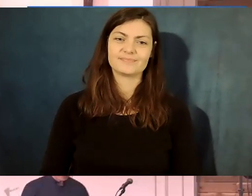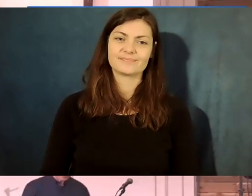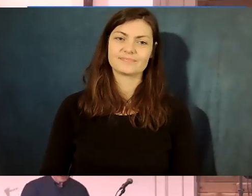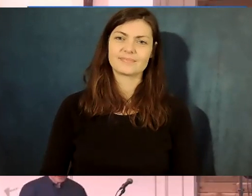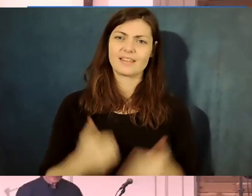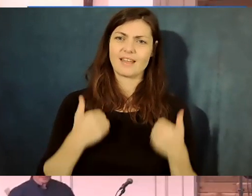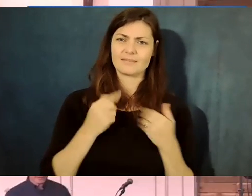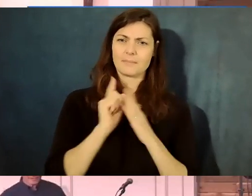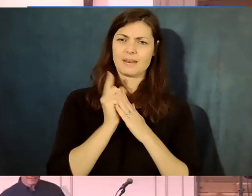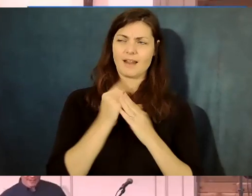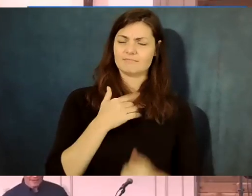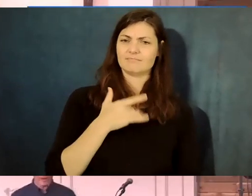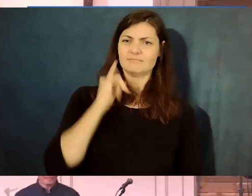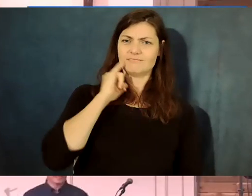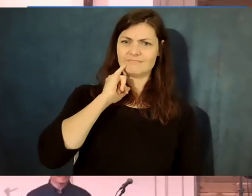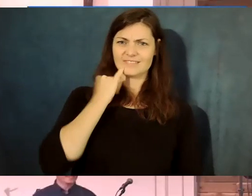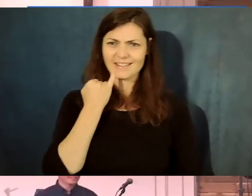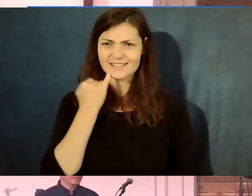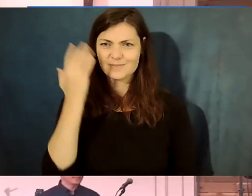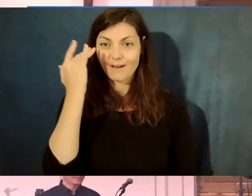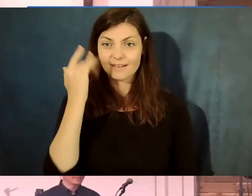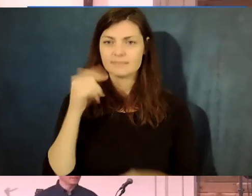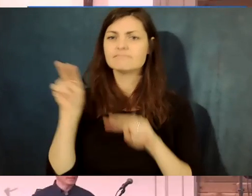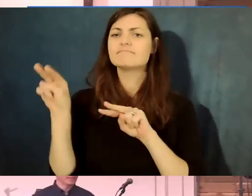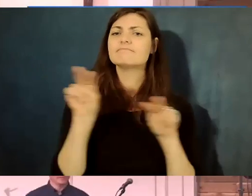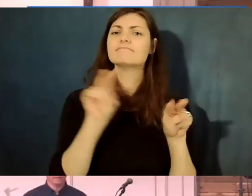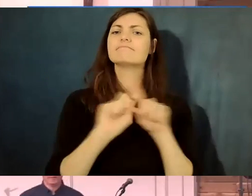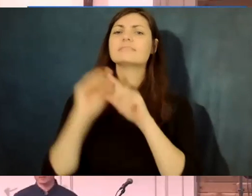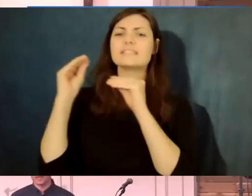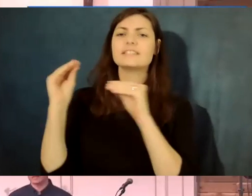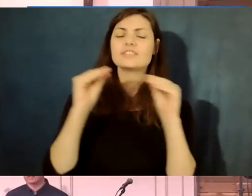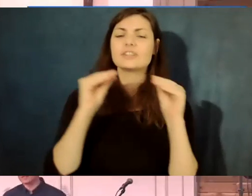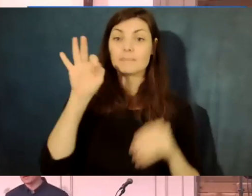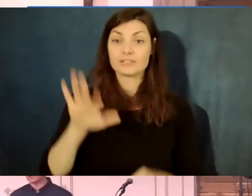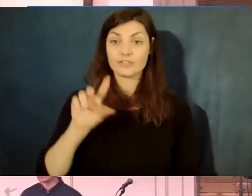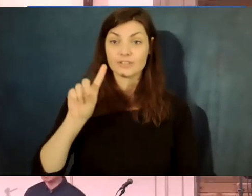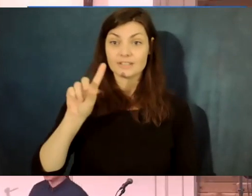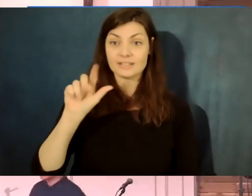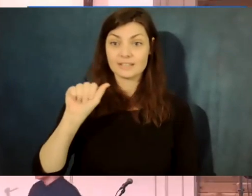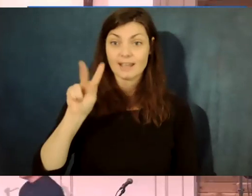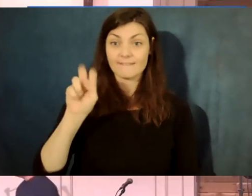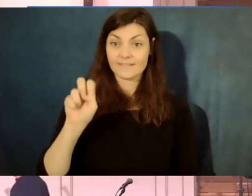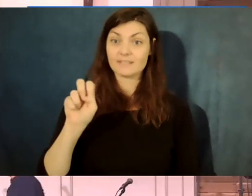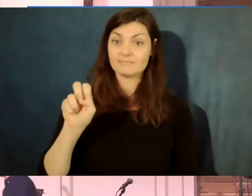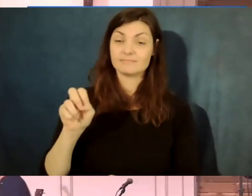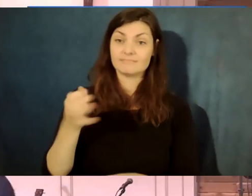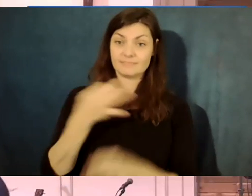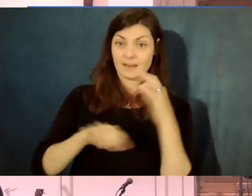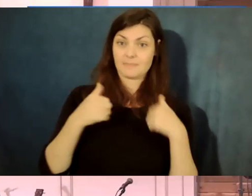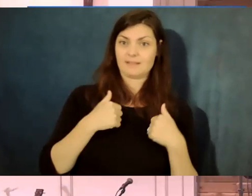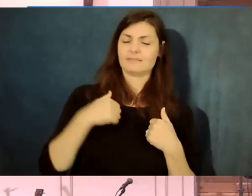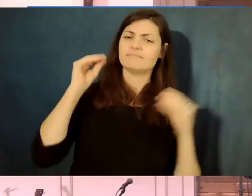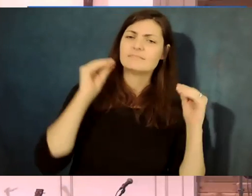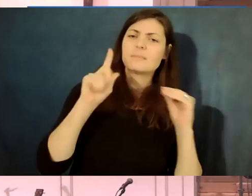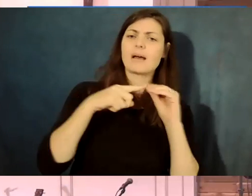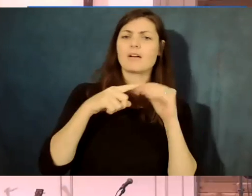of jealousy because I watched the teachings that were given. Pastor Dave did a great job last couple of weeks teaching on